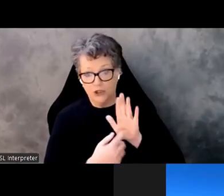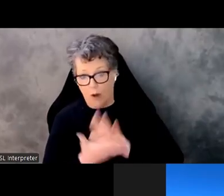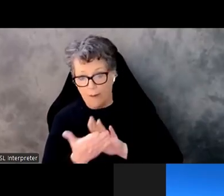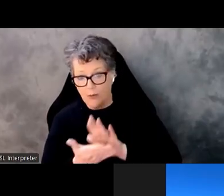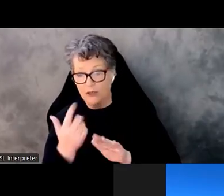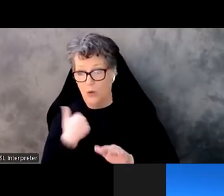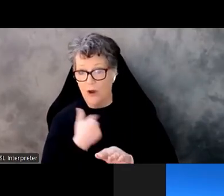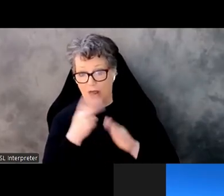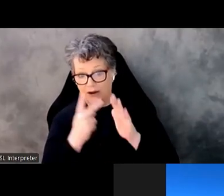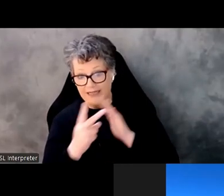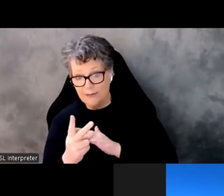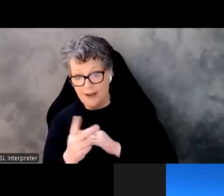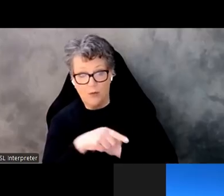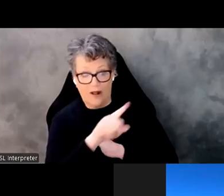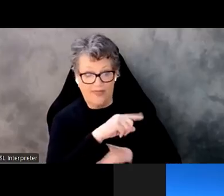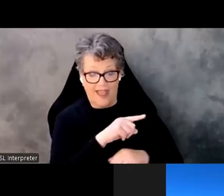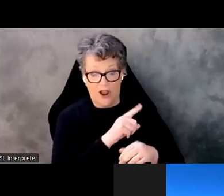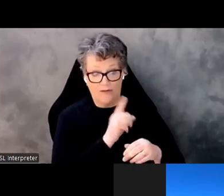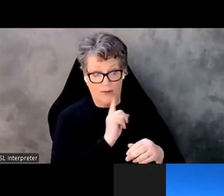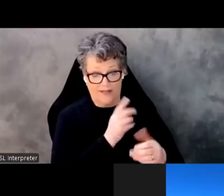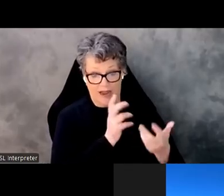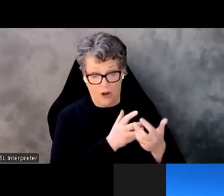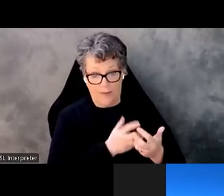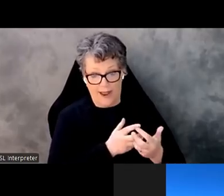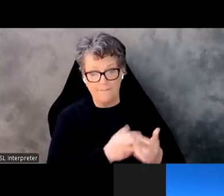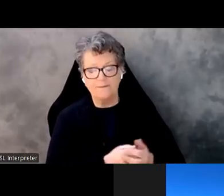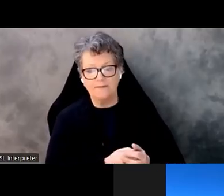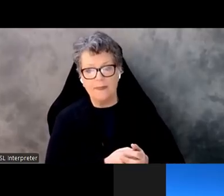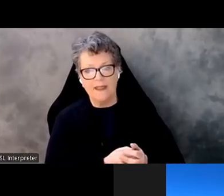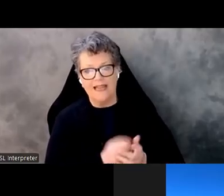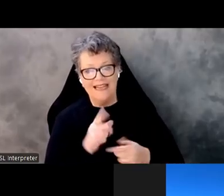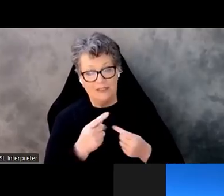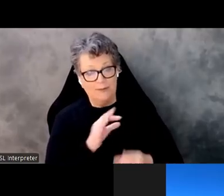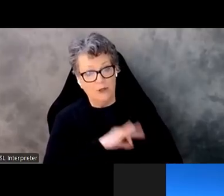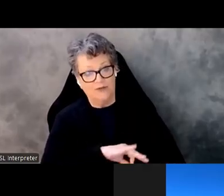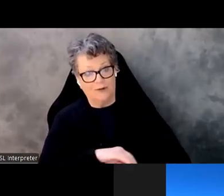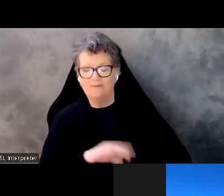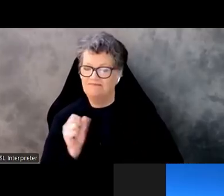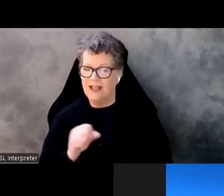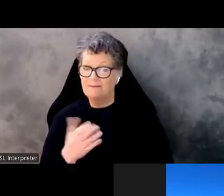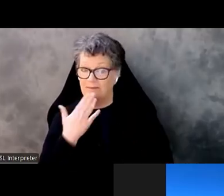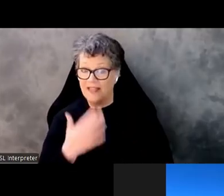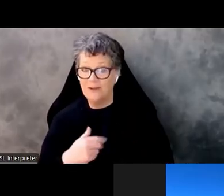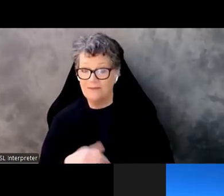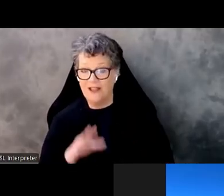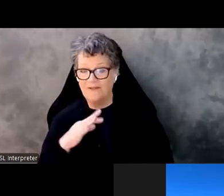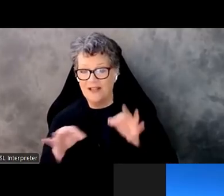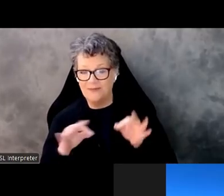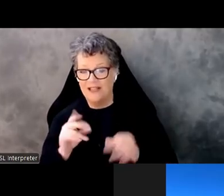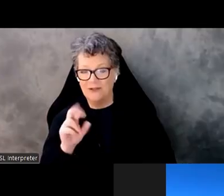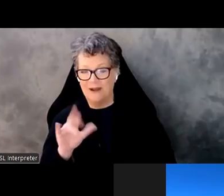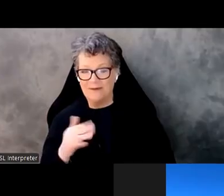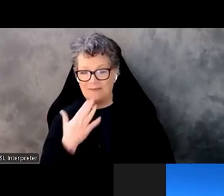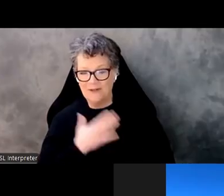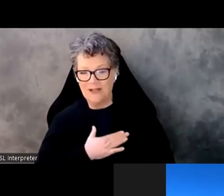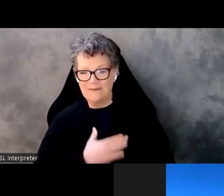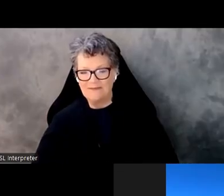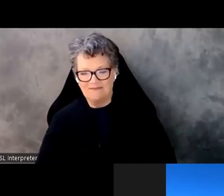we're anticipating versus what they can accommodate. It's been useful. Yeah. Thanks for the explanation, Barry. Appreciate Absolutely.